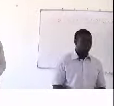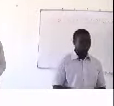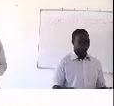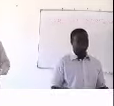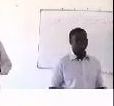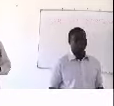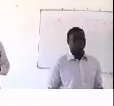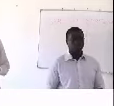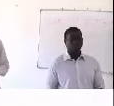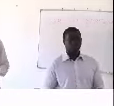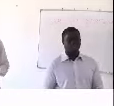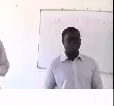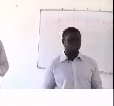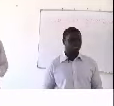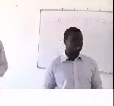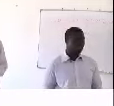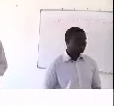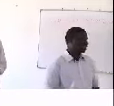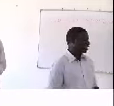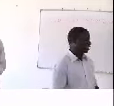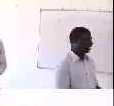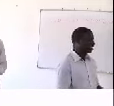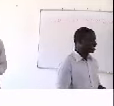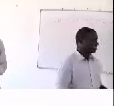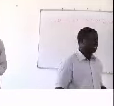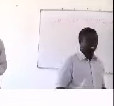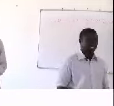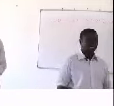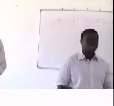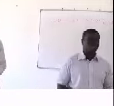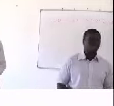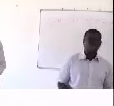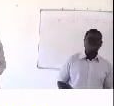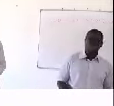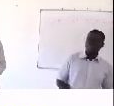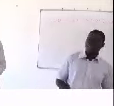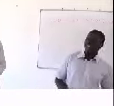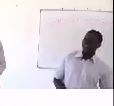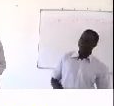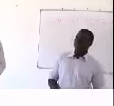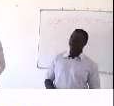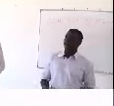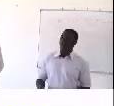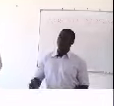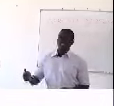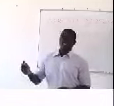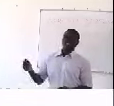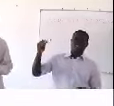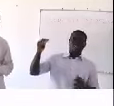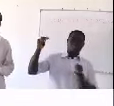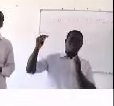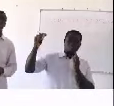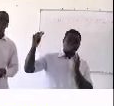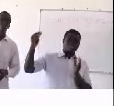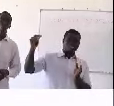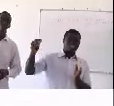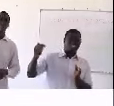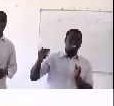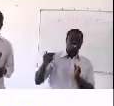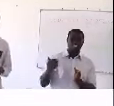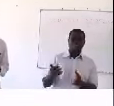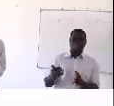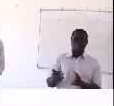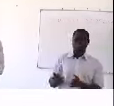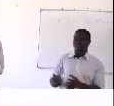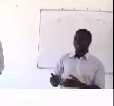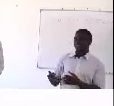if something is smelling unpleasant, they can easily detect it. Or like if people are cooking in at a particular distance, a